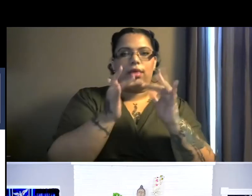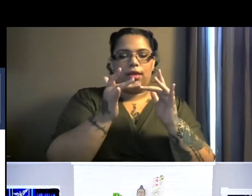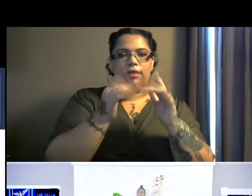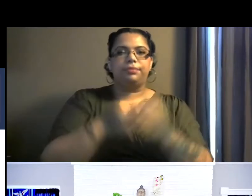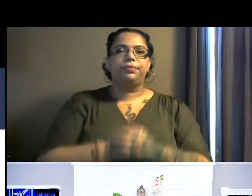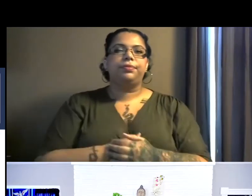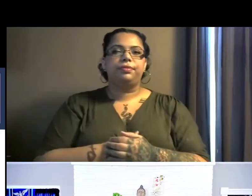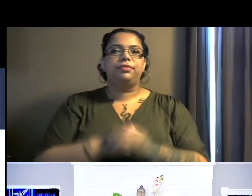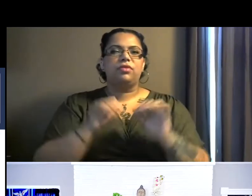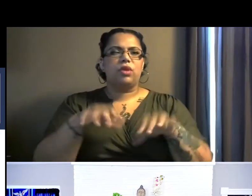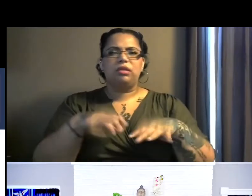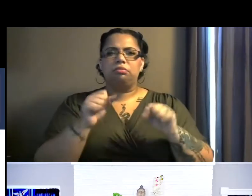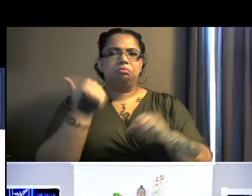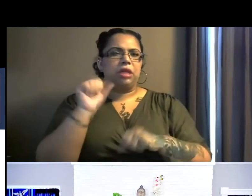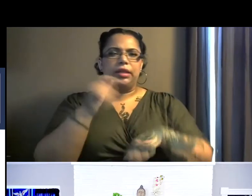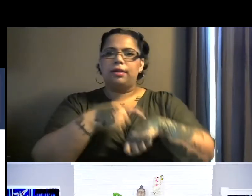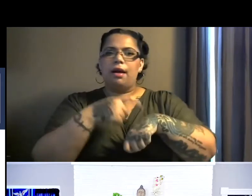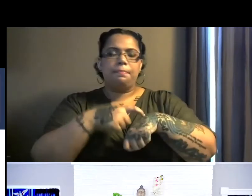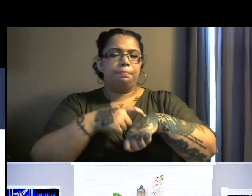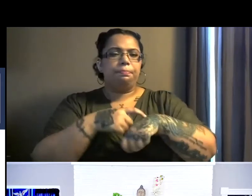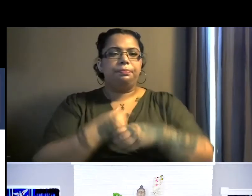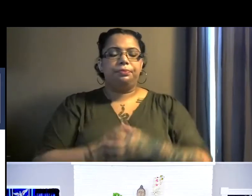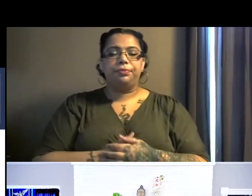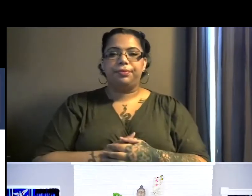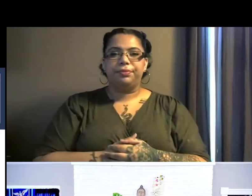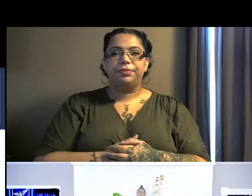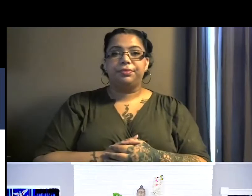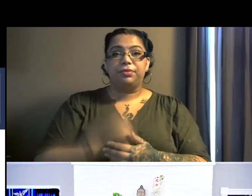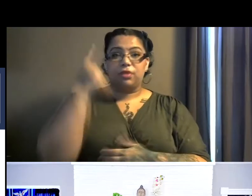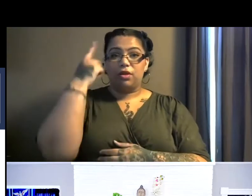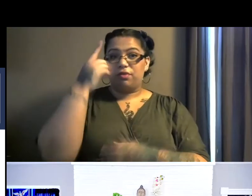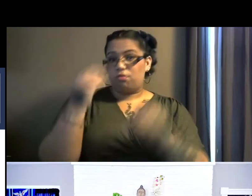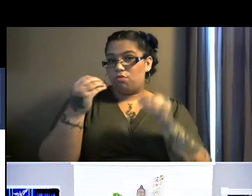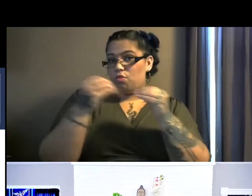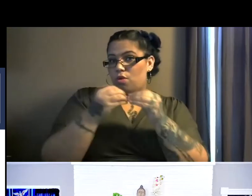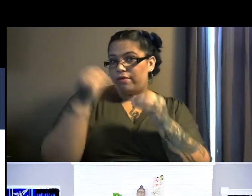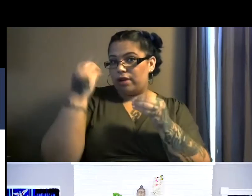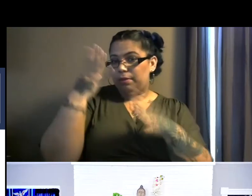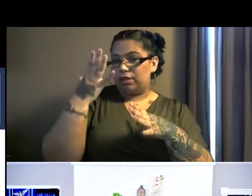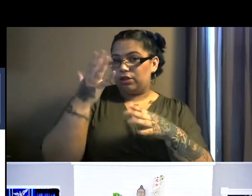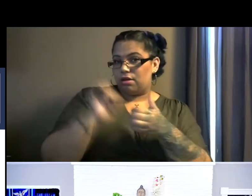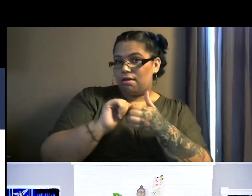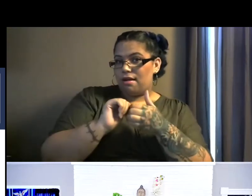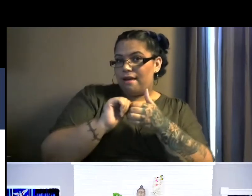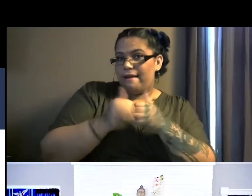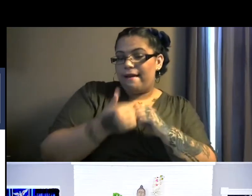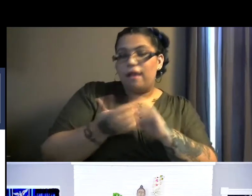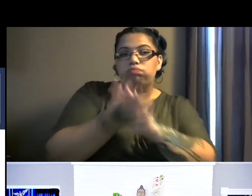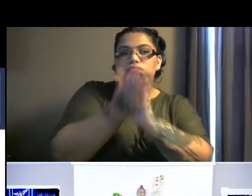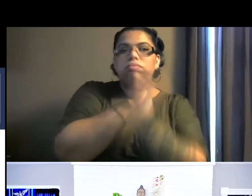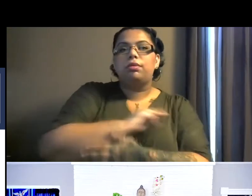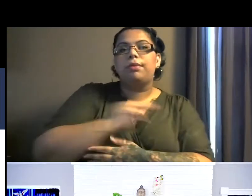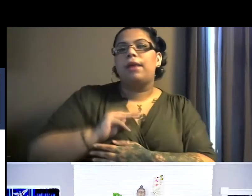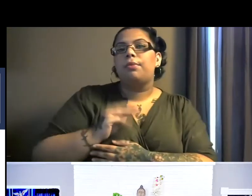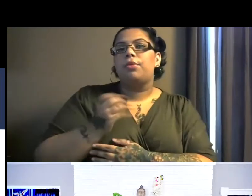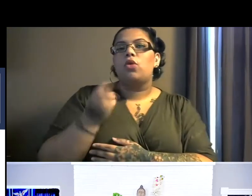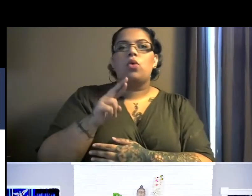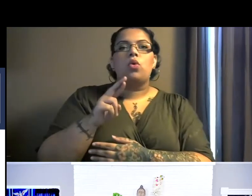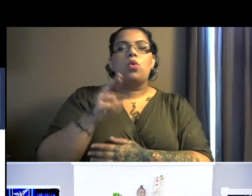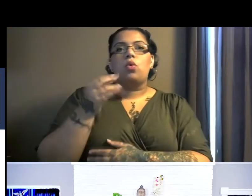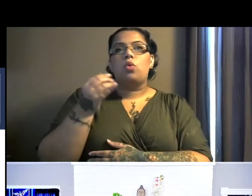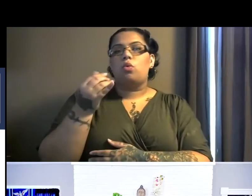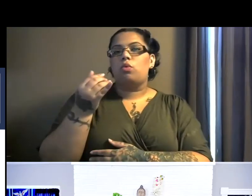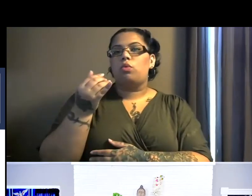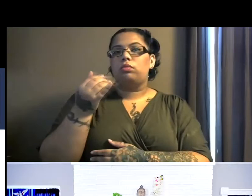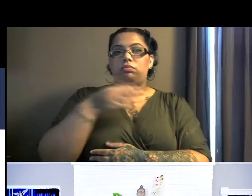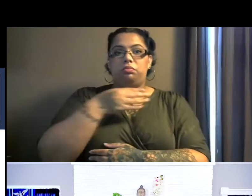at any time. For more information on how to become a member or what comes